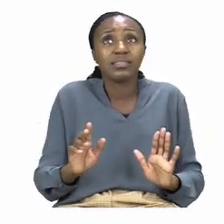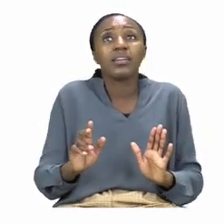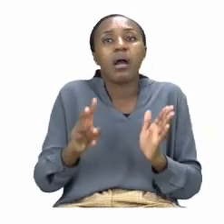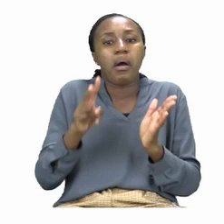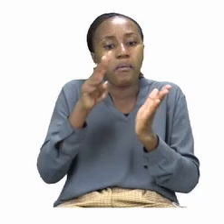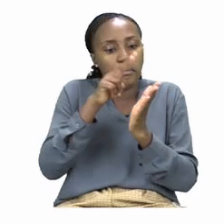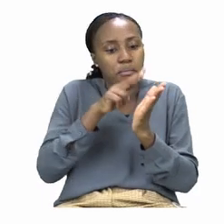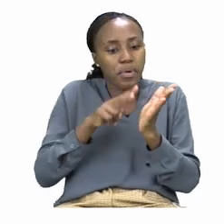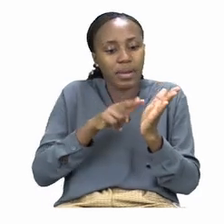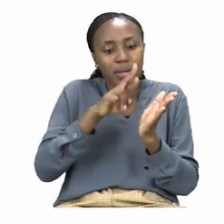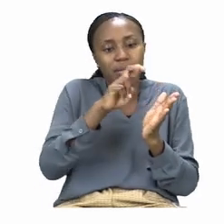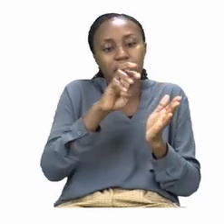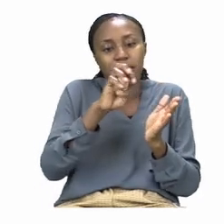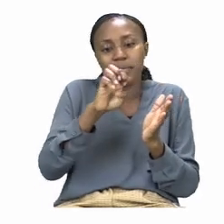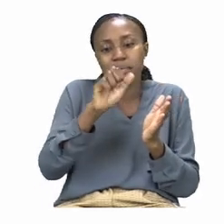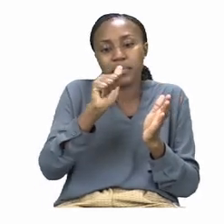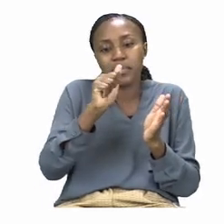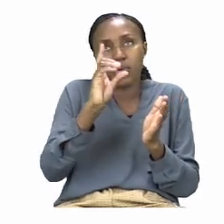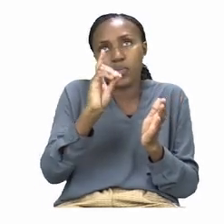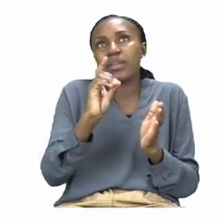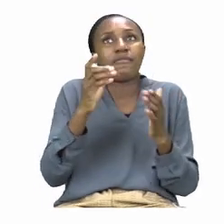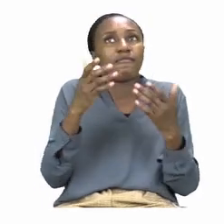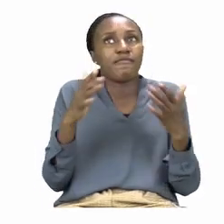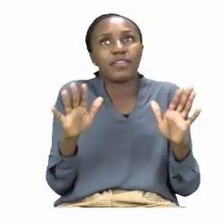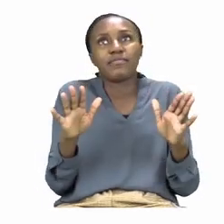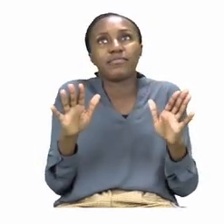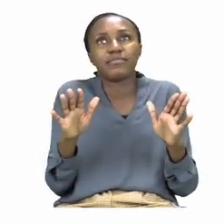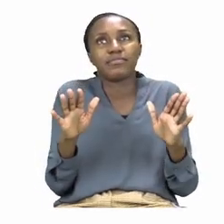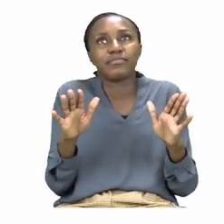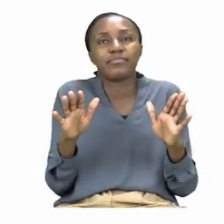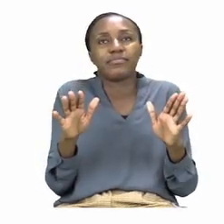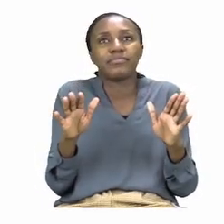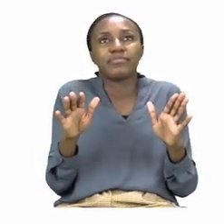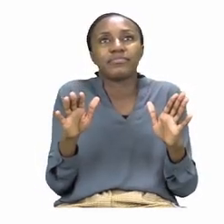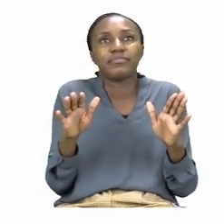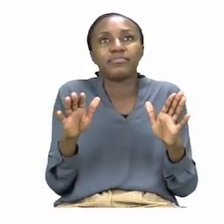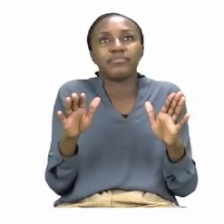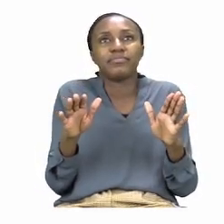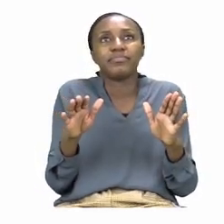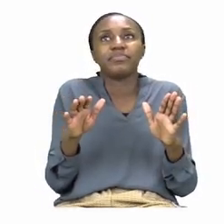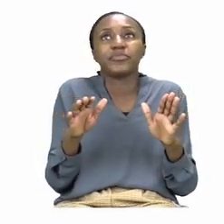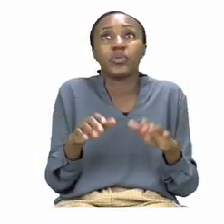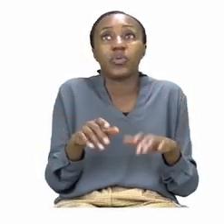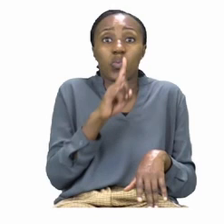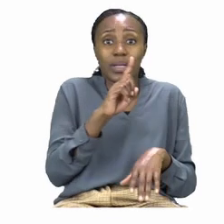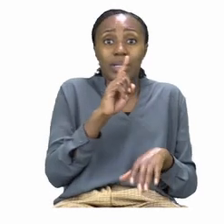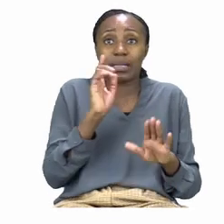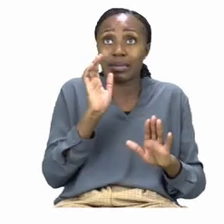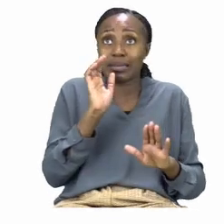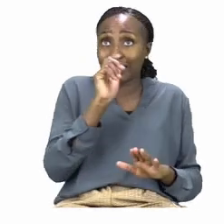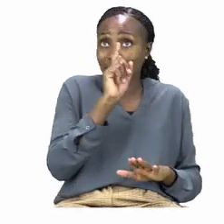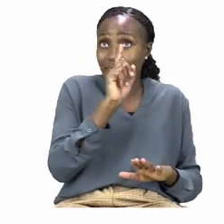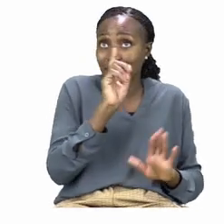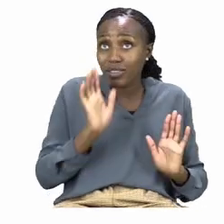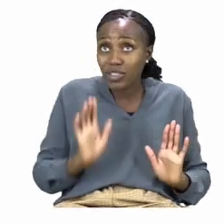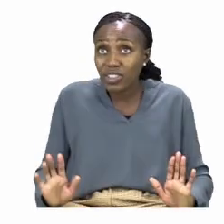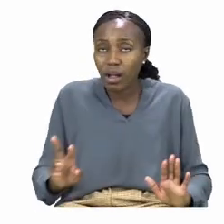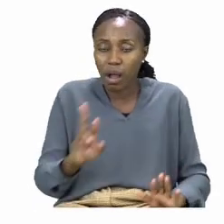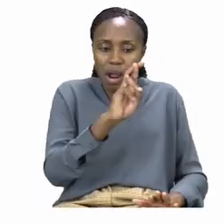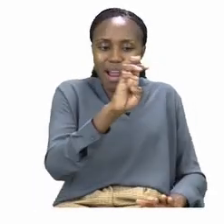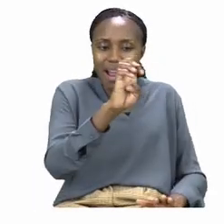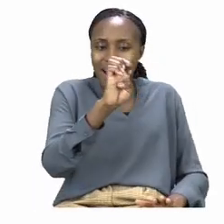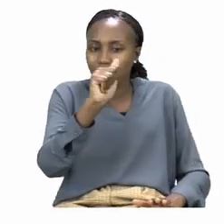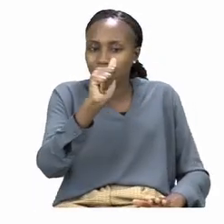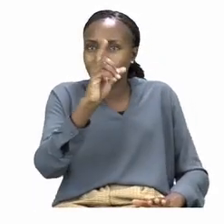girls read a book. Okay? So a girl reads, can you see at